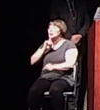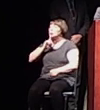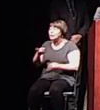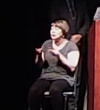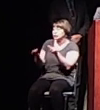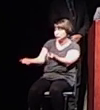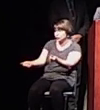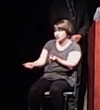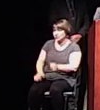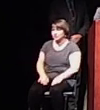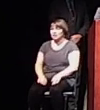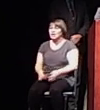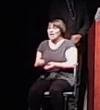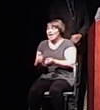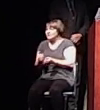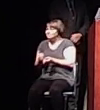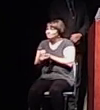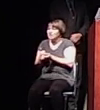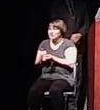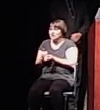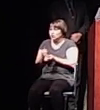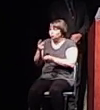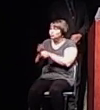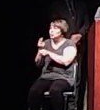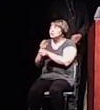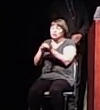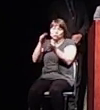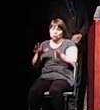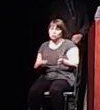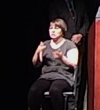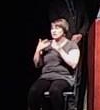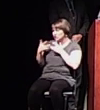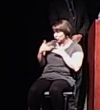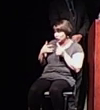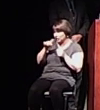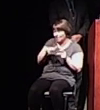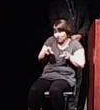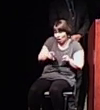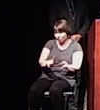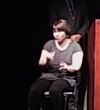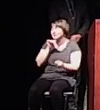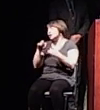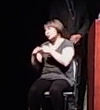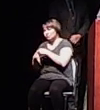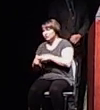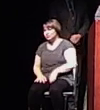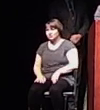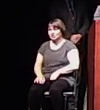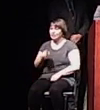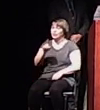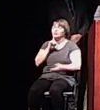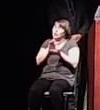and embracing students' issues and concerns as opportunities, not problems. Their demeanor is replete